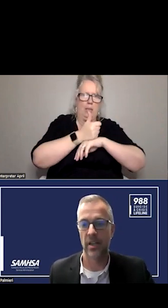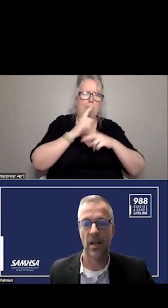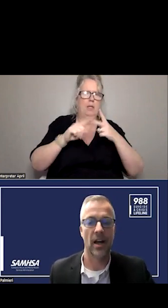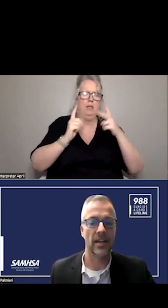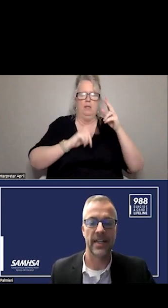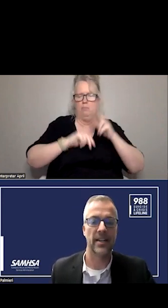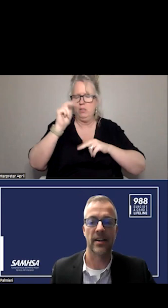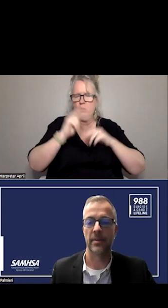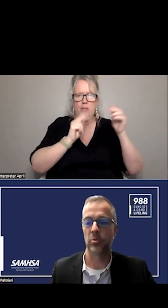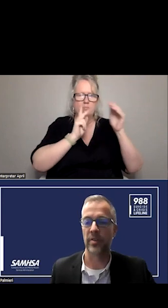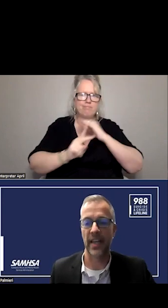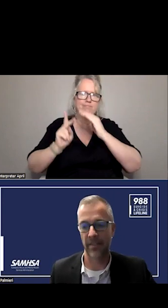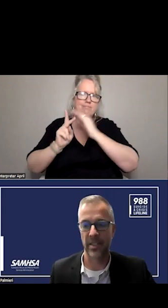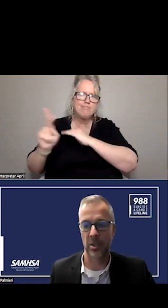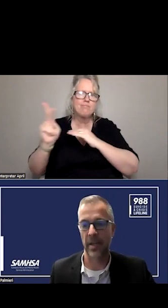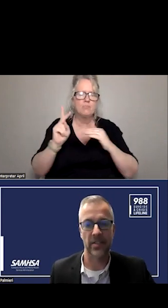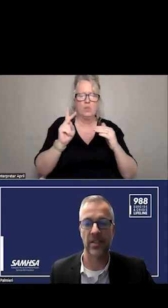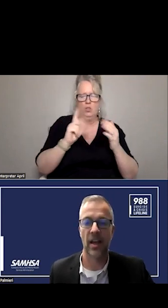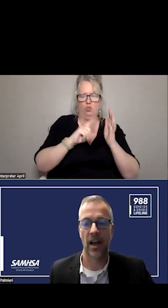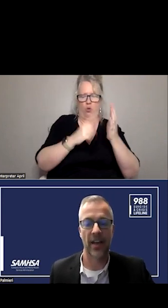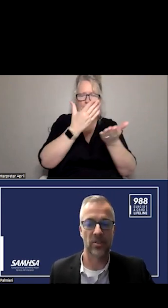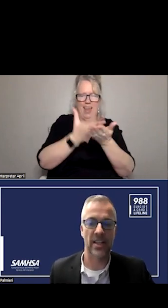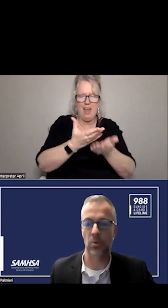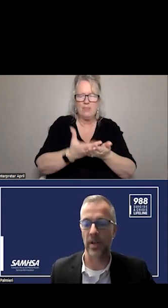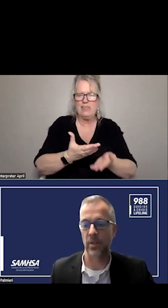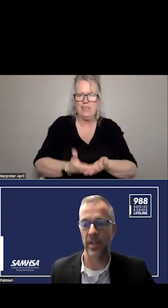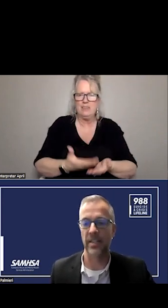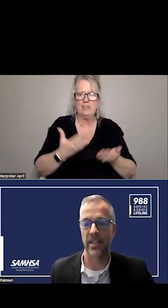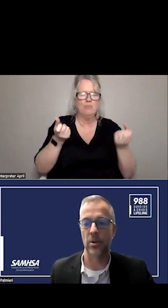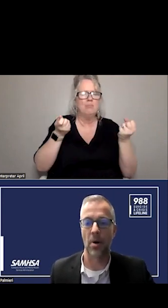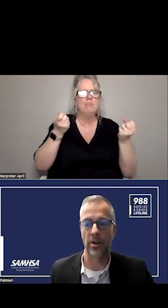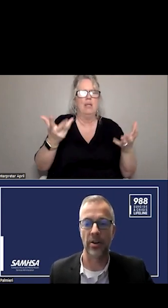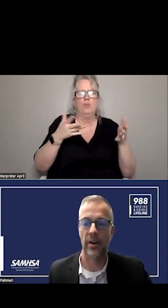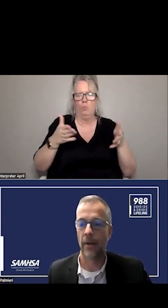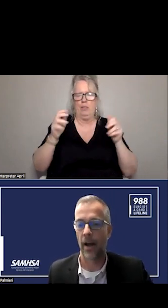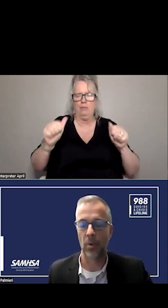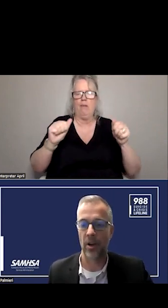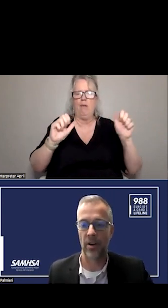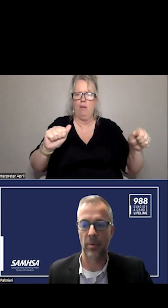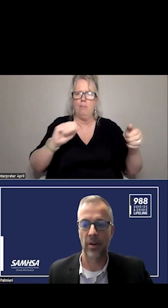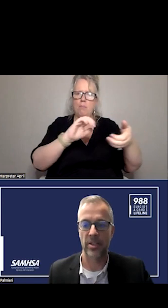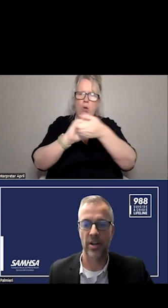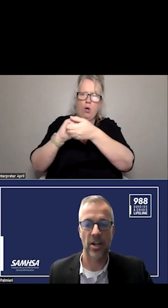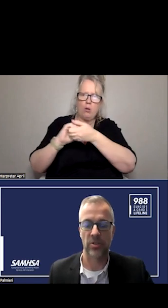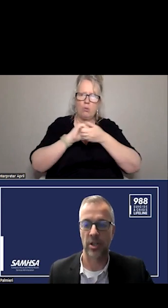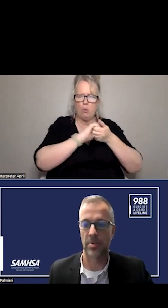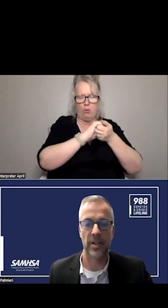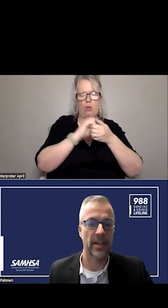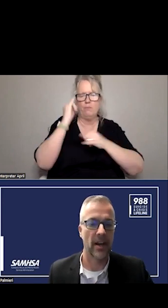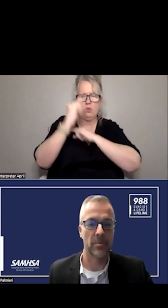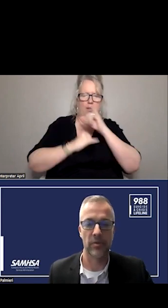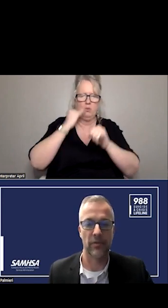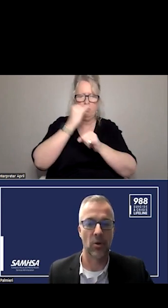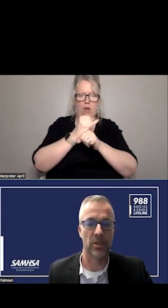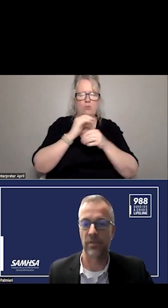outcomes data, improving the evidence base. And there's lots of ways that we can continue to partner with our international